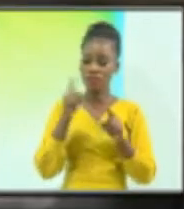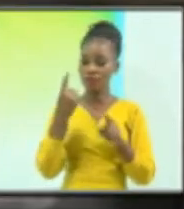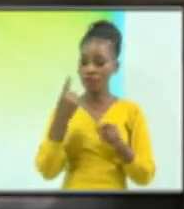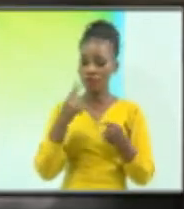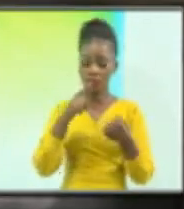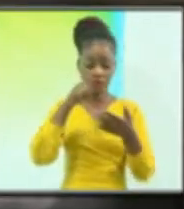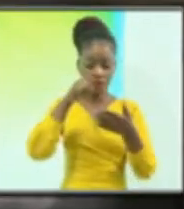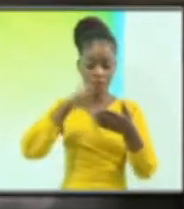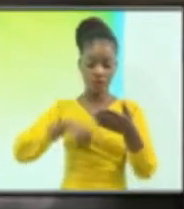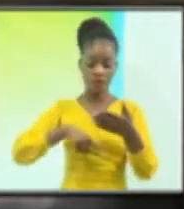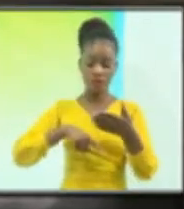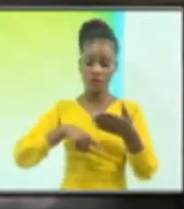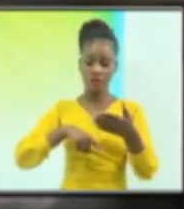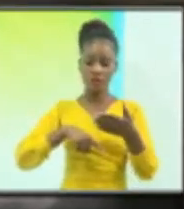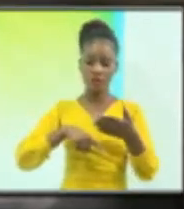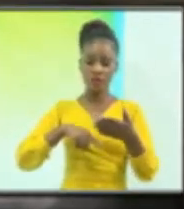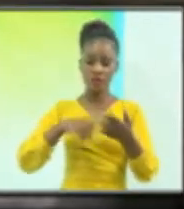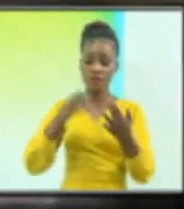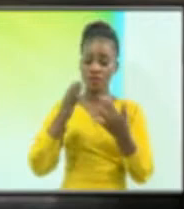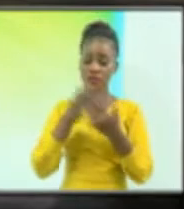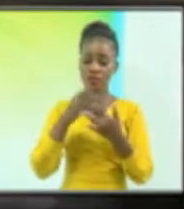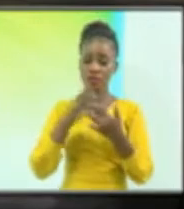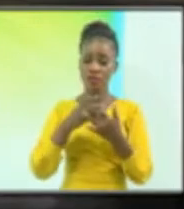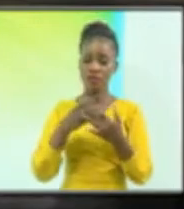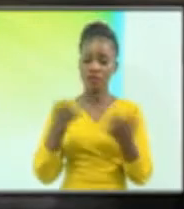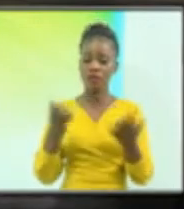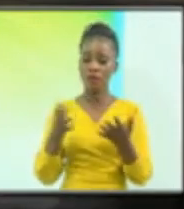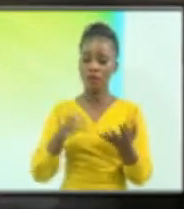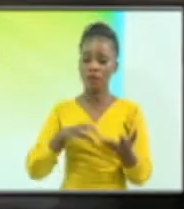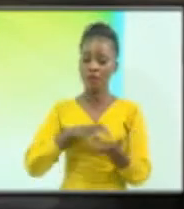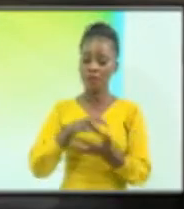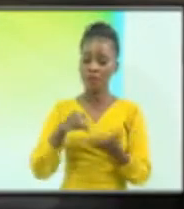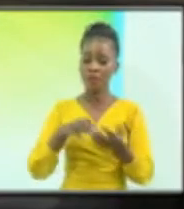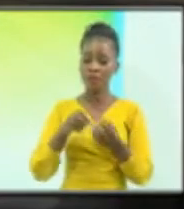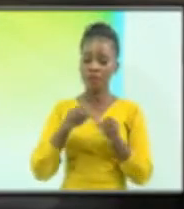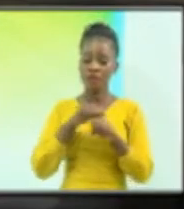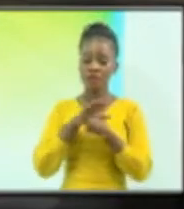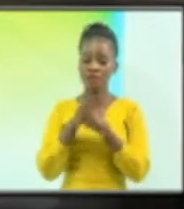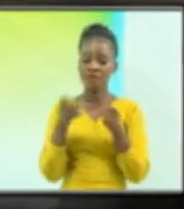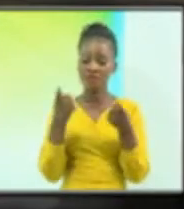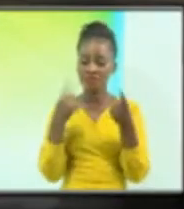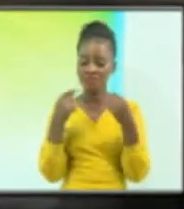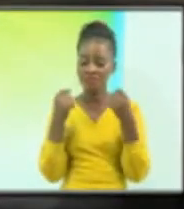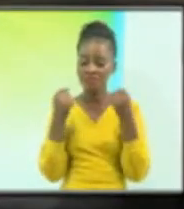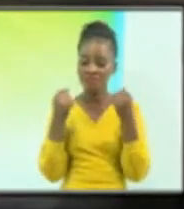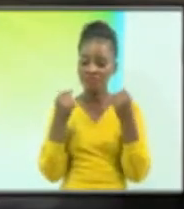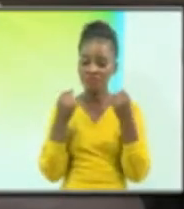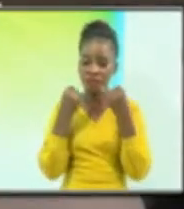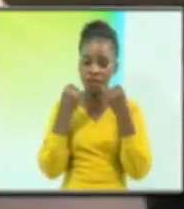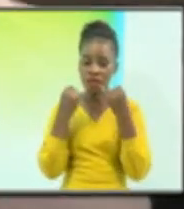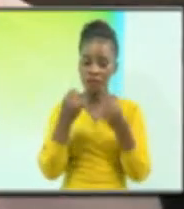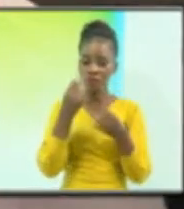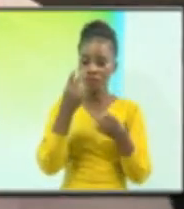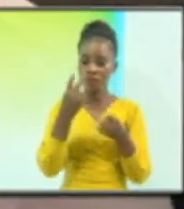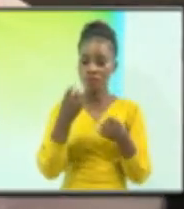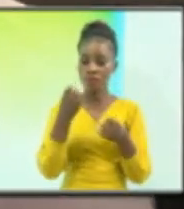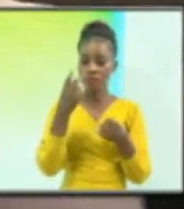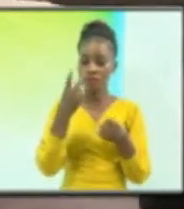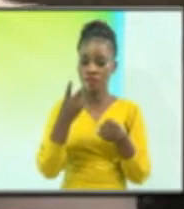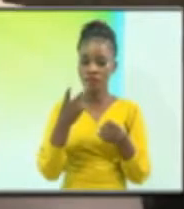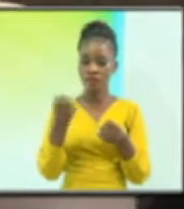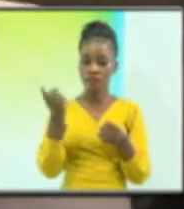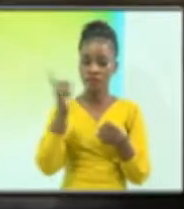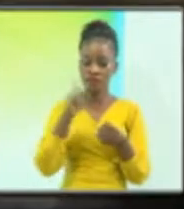budget, and two, we were disorganized by COVID that time. 2020. We are post-COVID